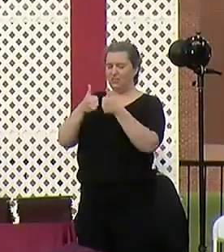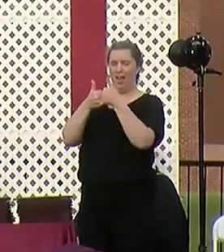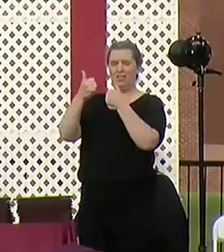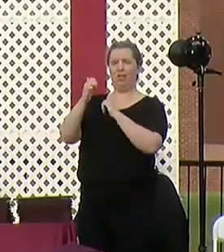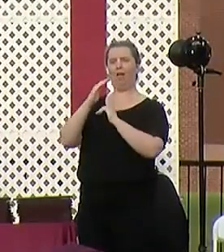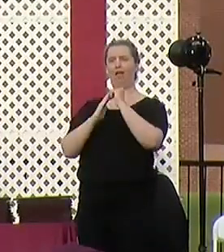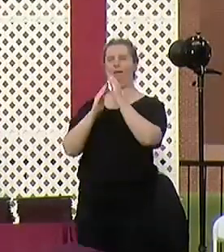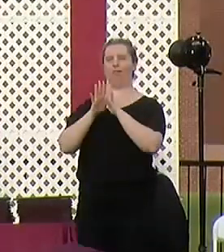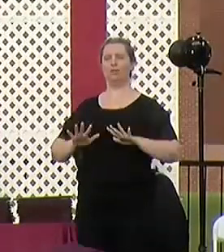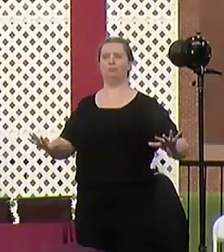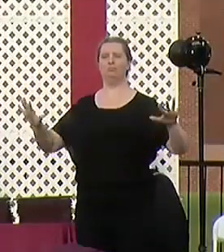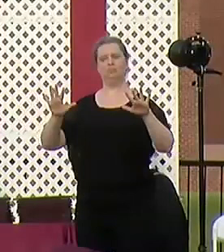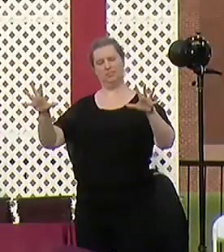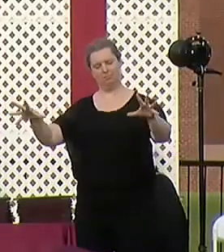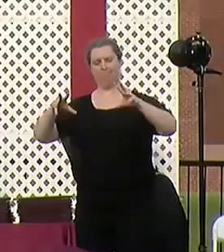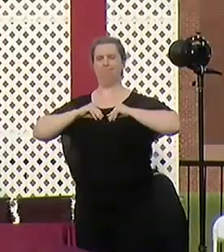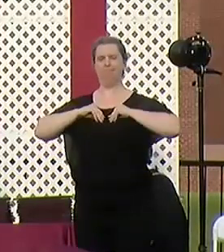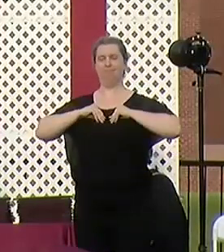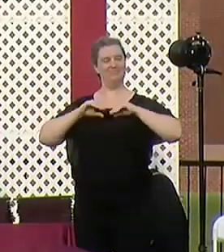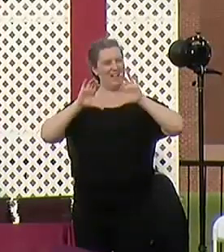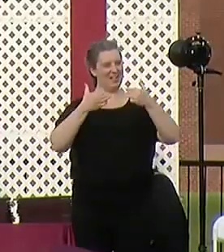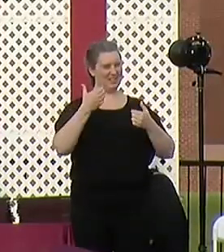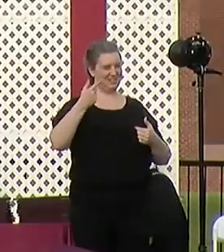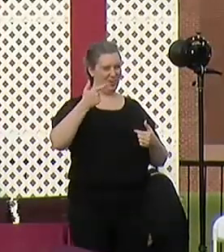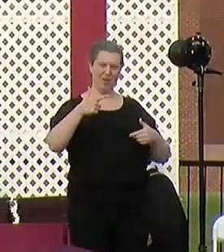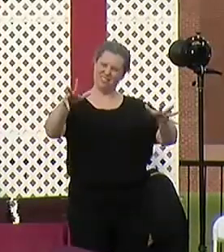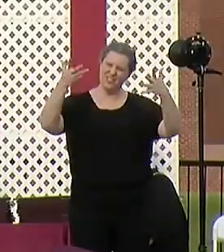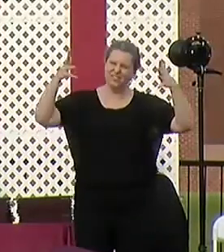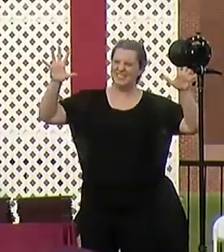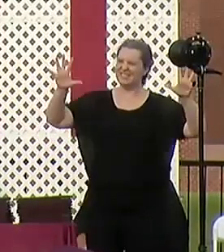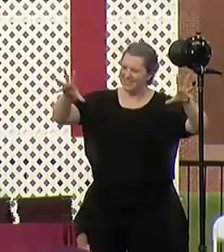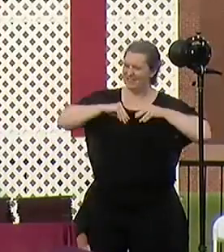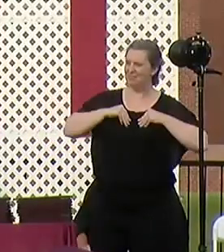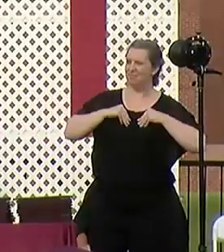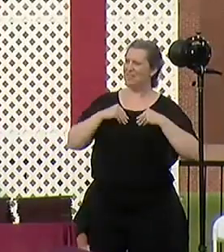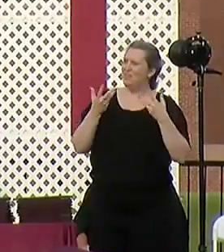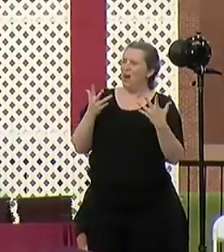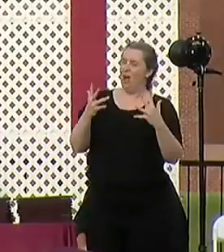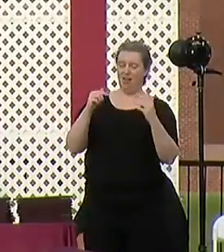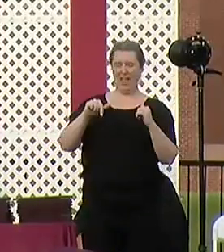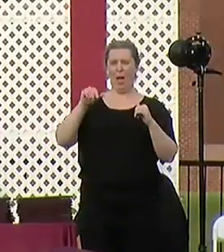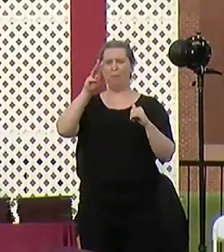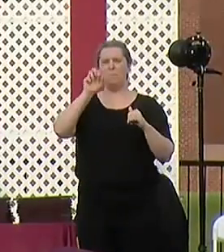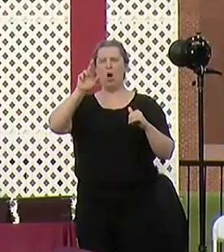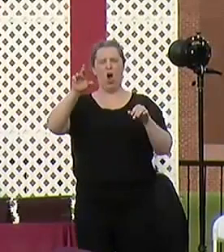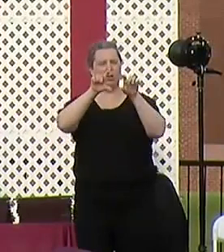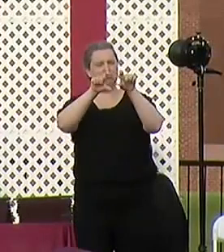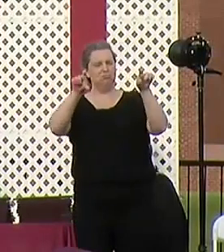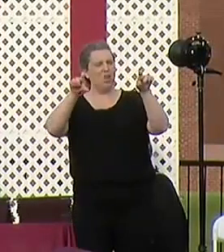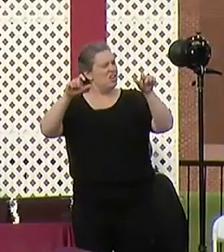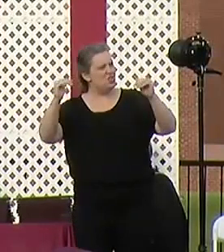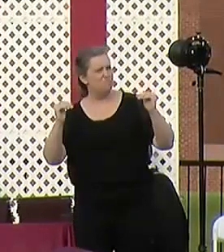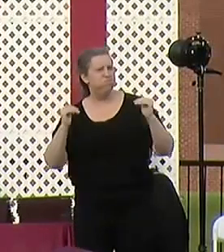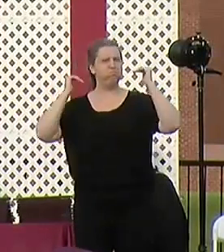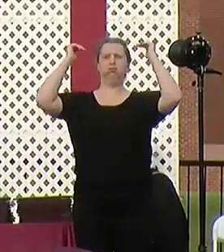zones can't embrace. Class of 21, you've got this. You've already set a new bar through your